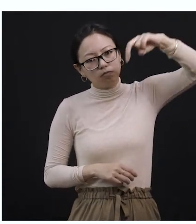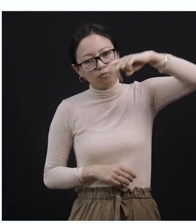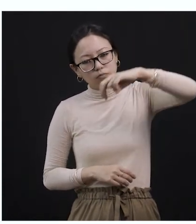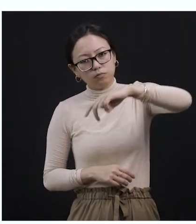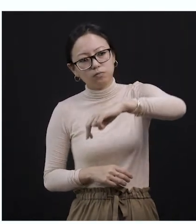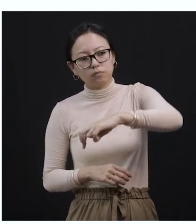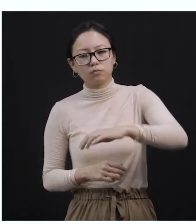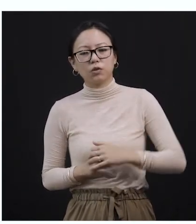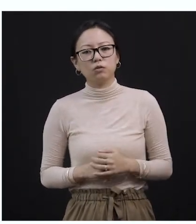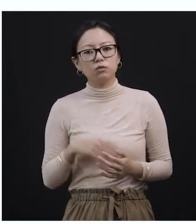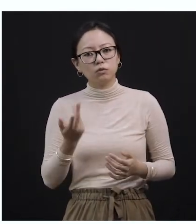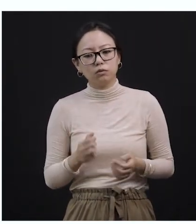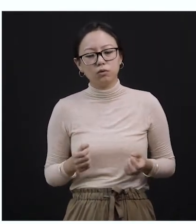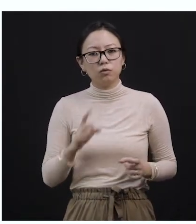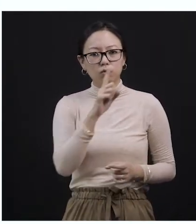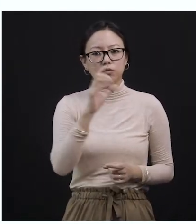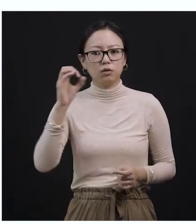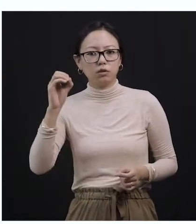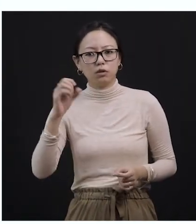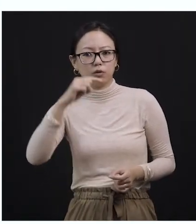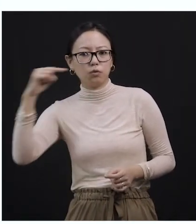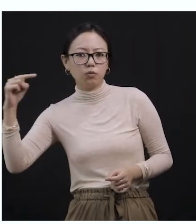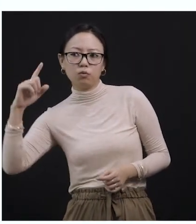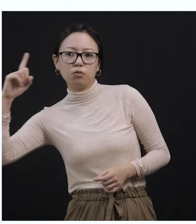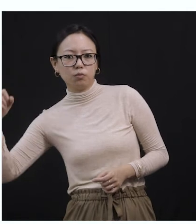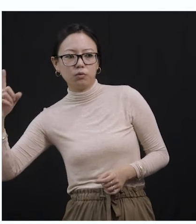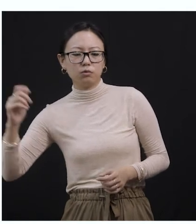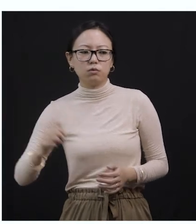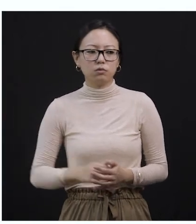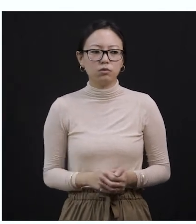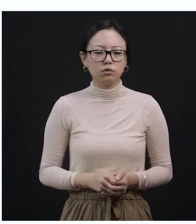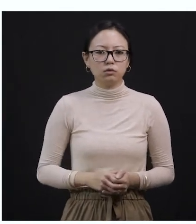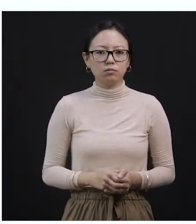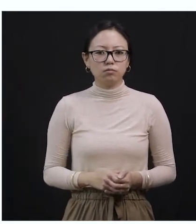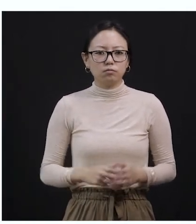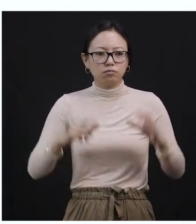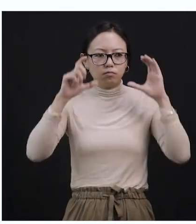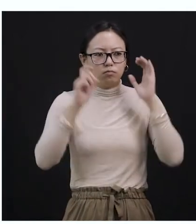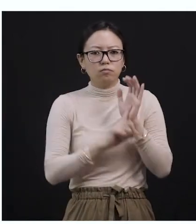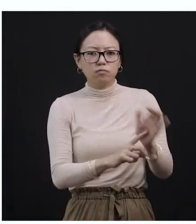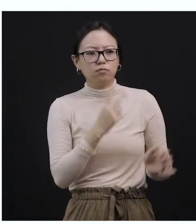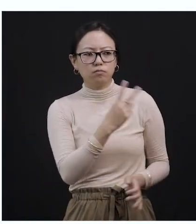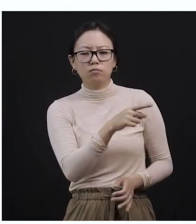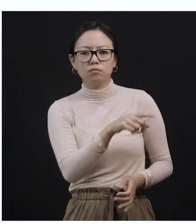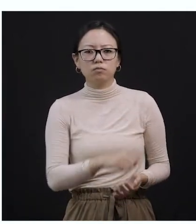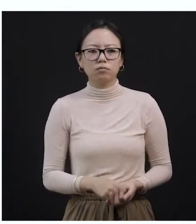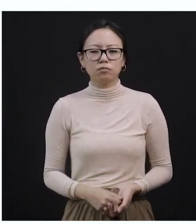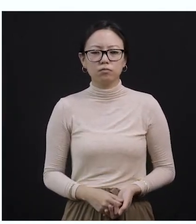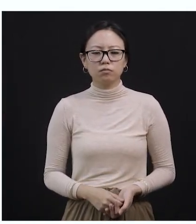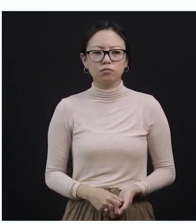right? So he walks down and he finally reaches the place 1. All right? So